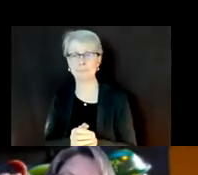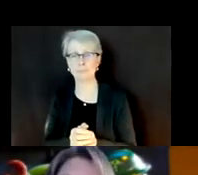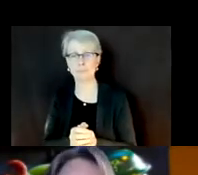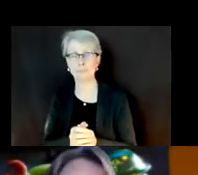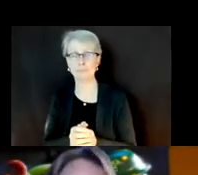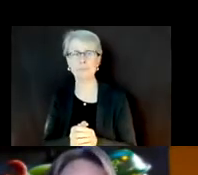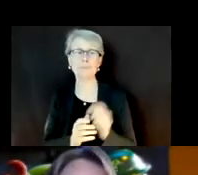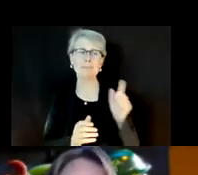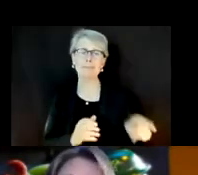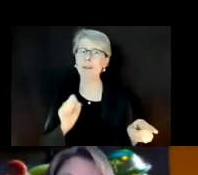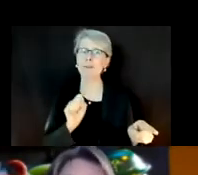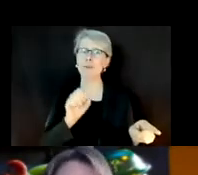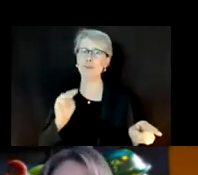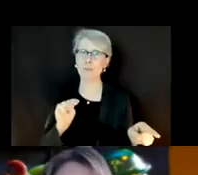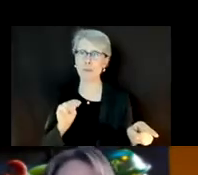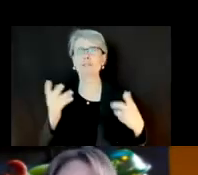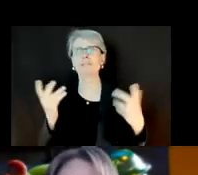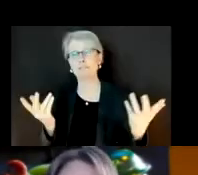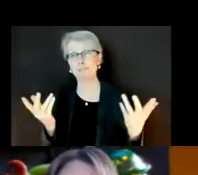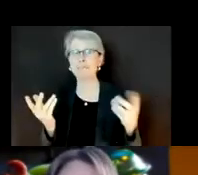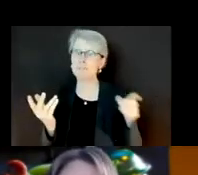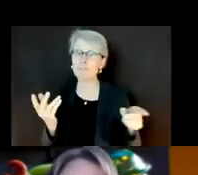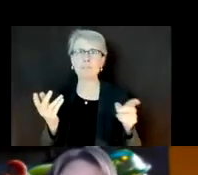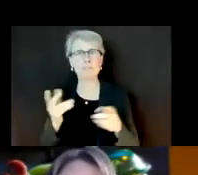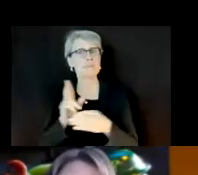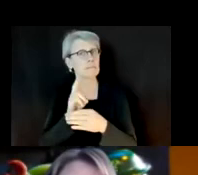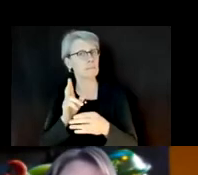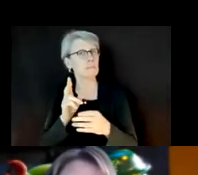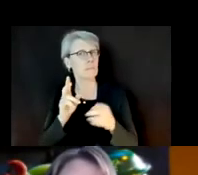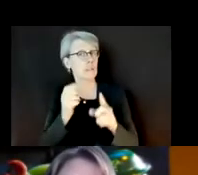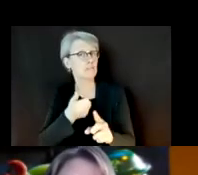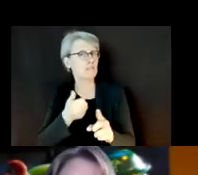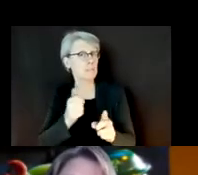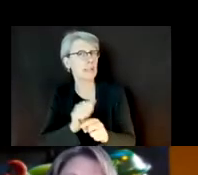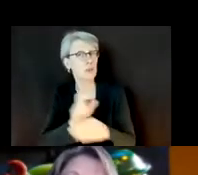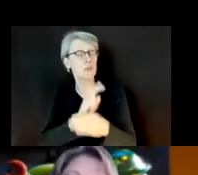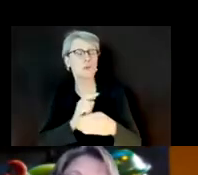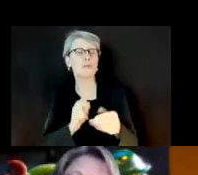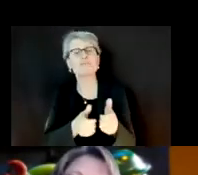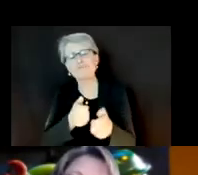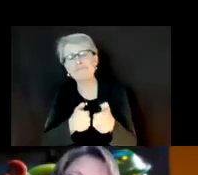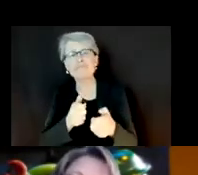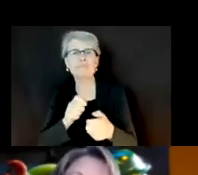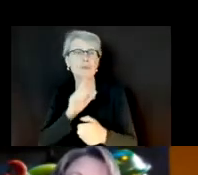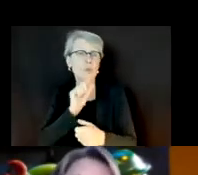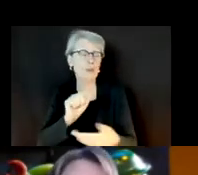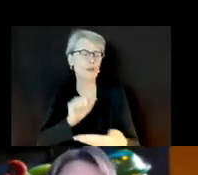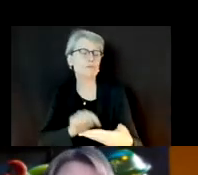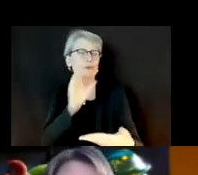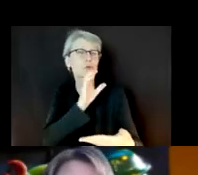With social media, obviously, they can also be used as search engines. And